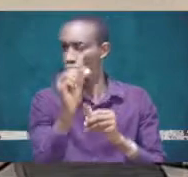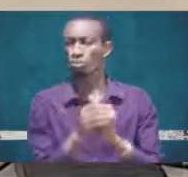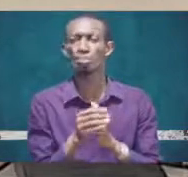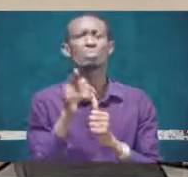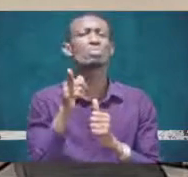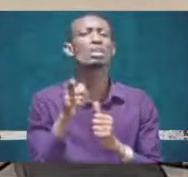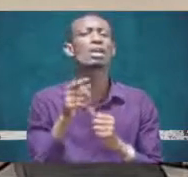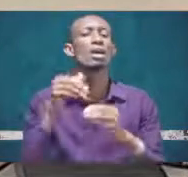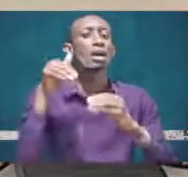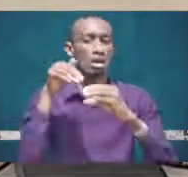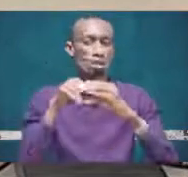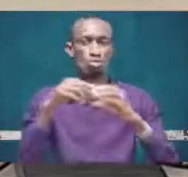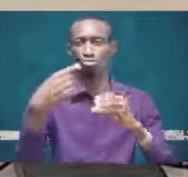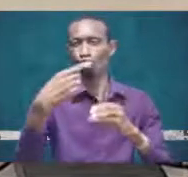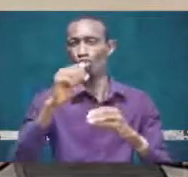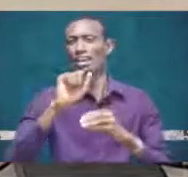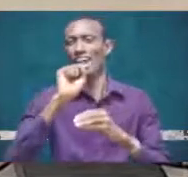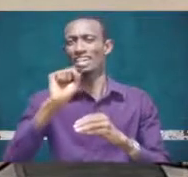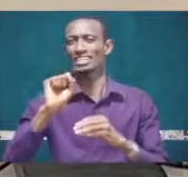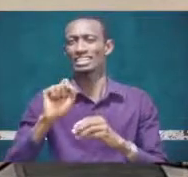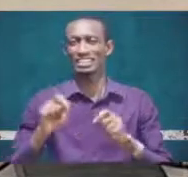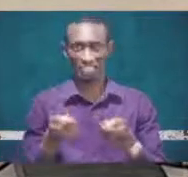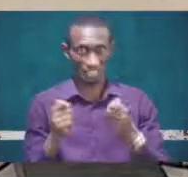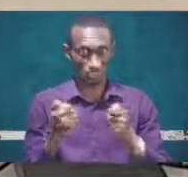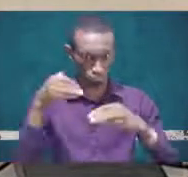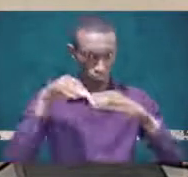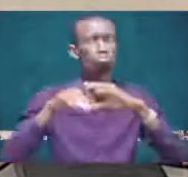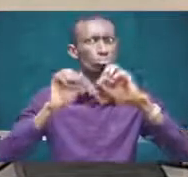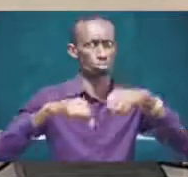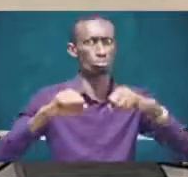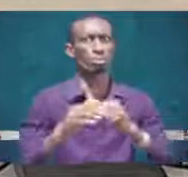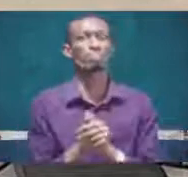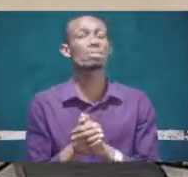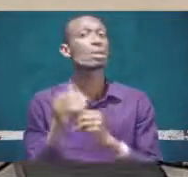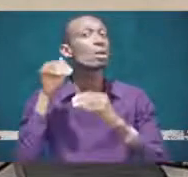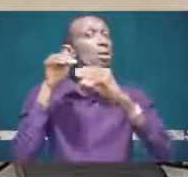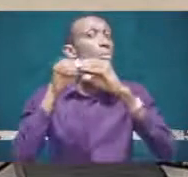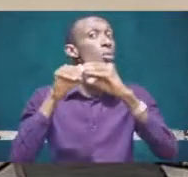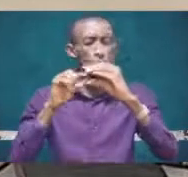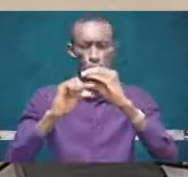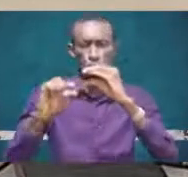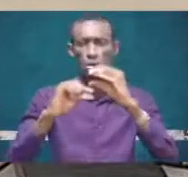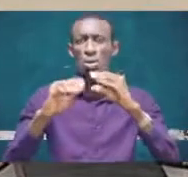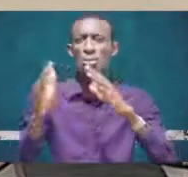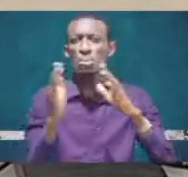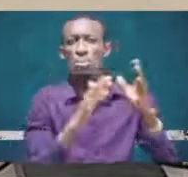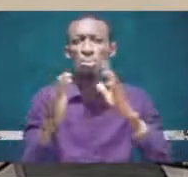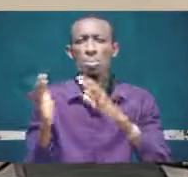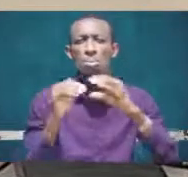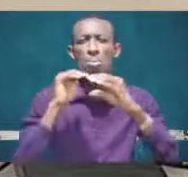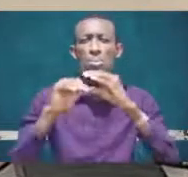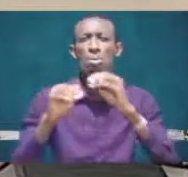of gases in and out. So in the air sacs, we find there simple